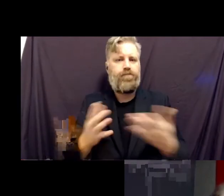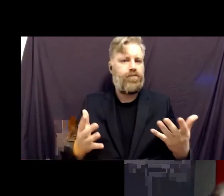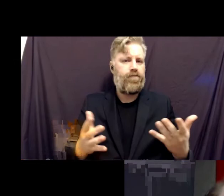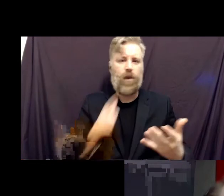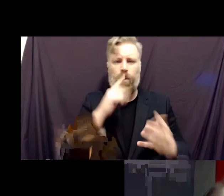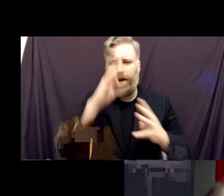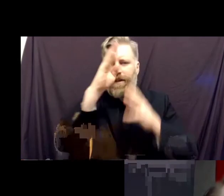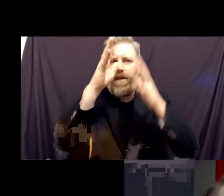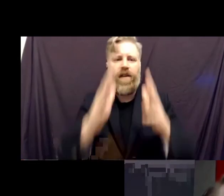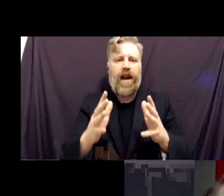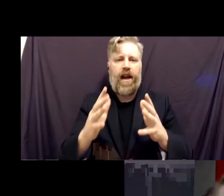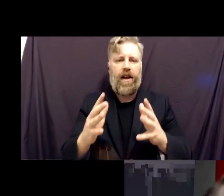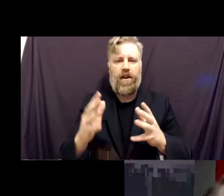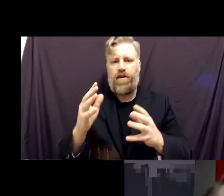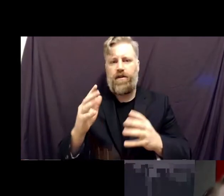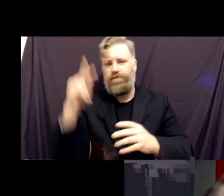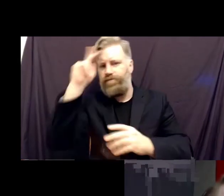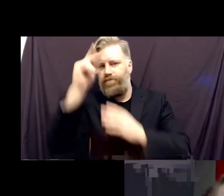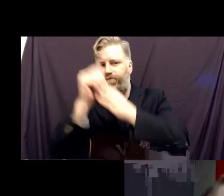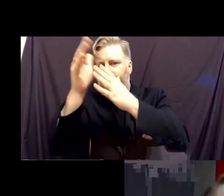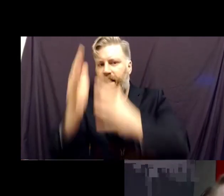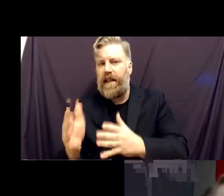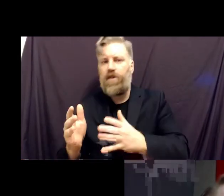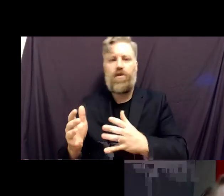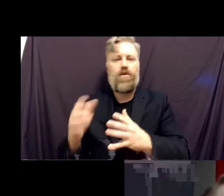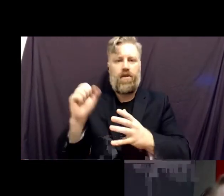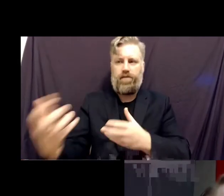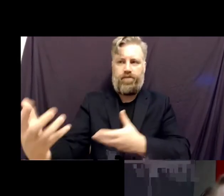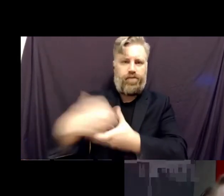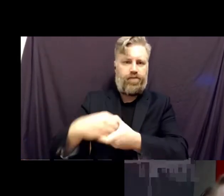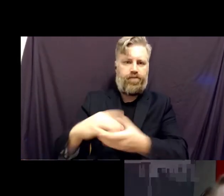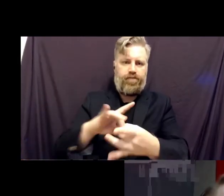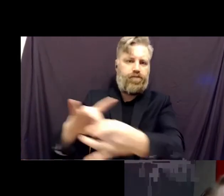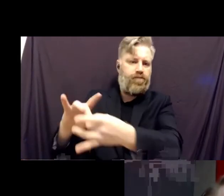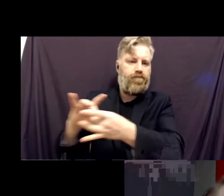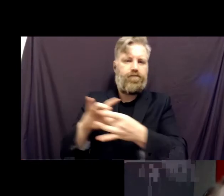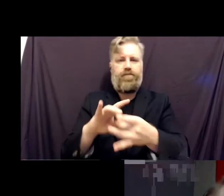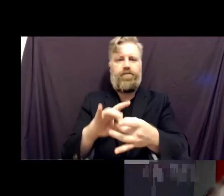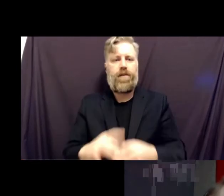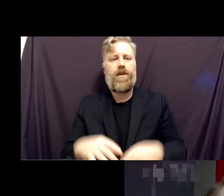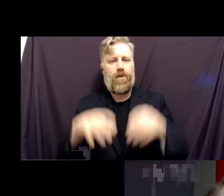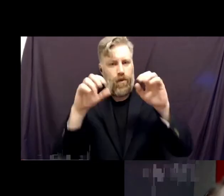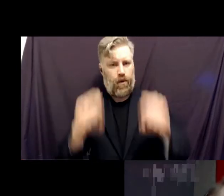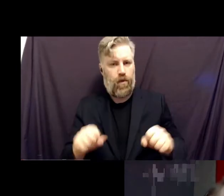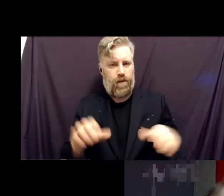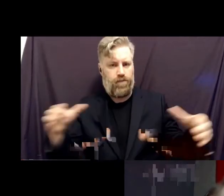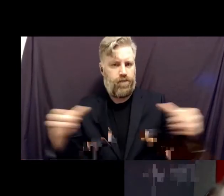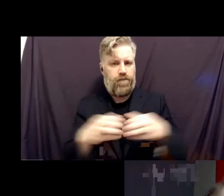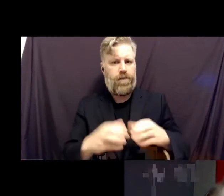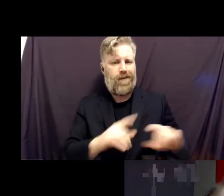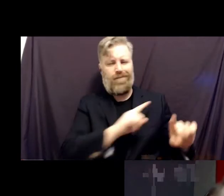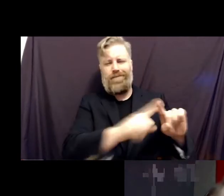from within their industries to bring together as many diverse voices as